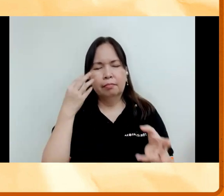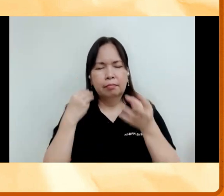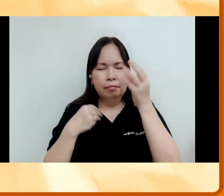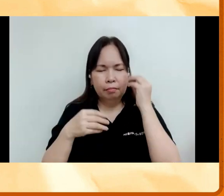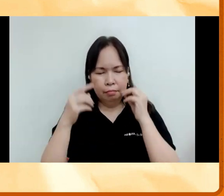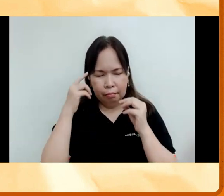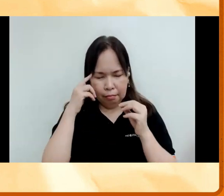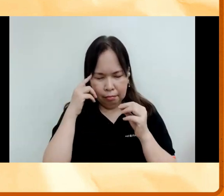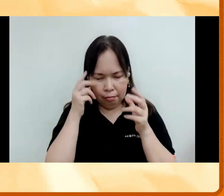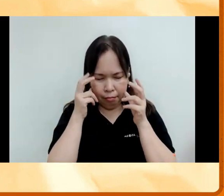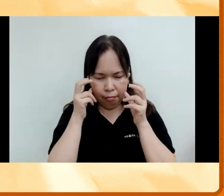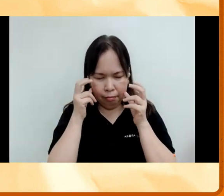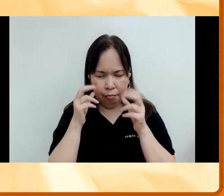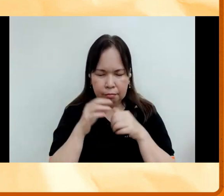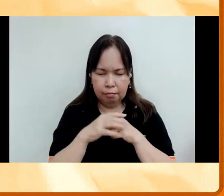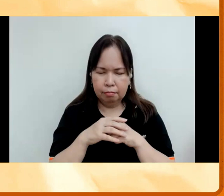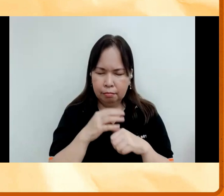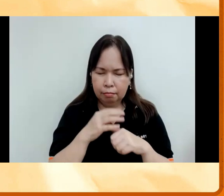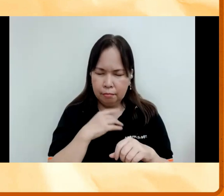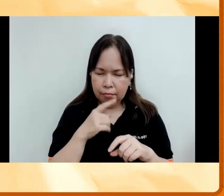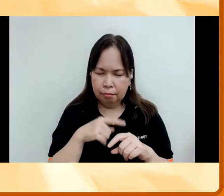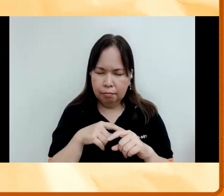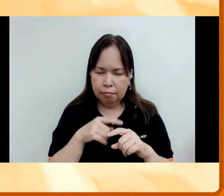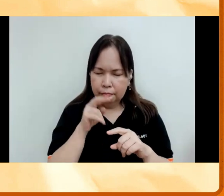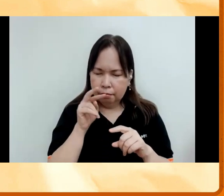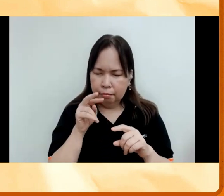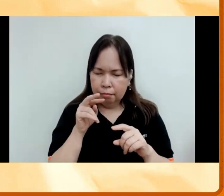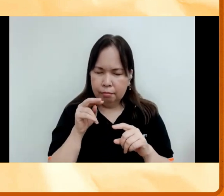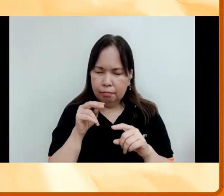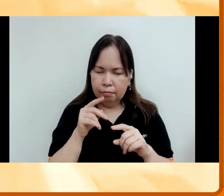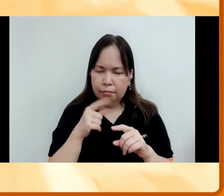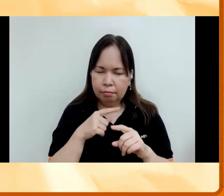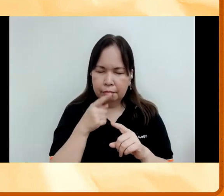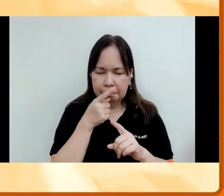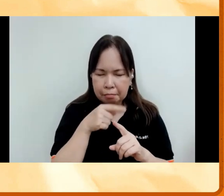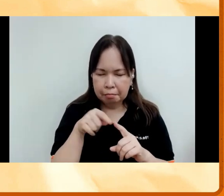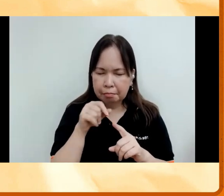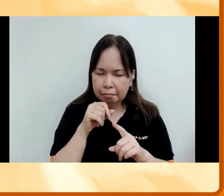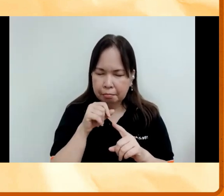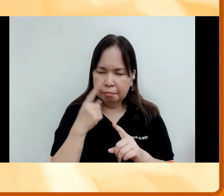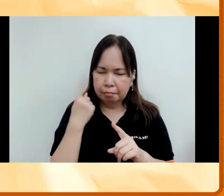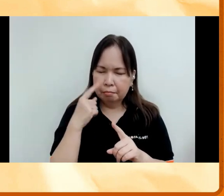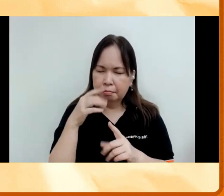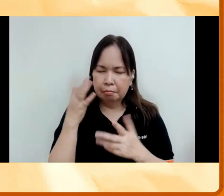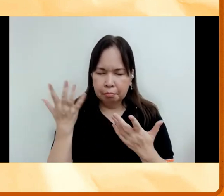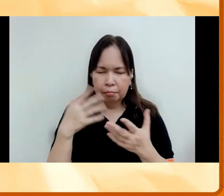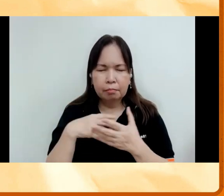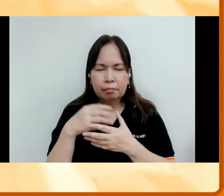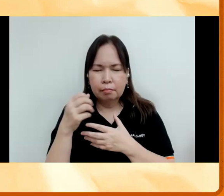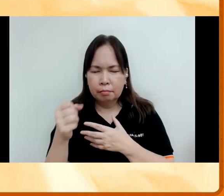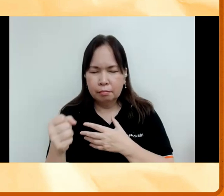And notice that place taking shape for you. It can be outdoors, it can